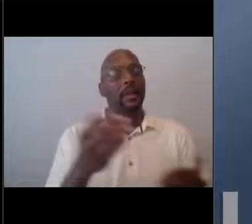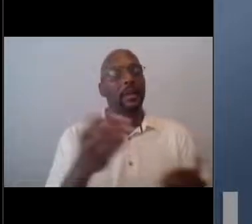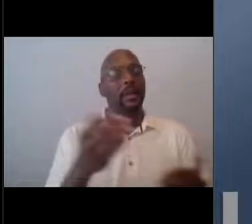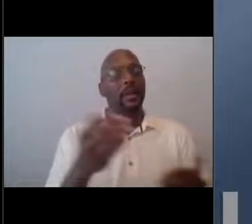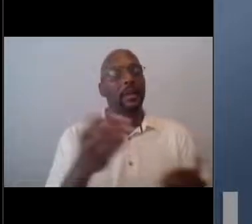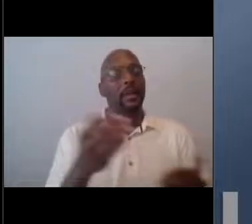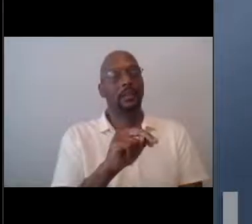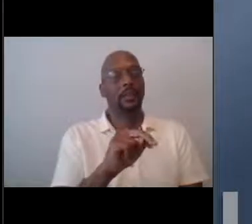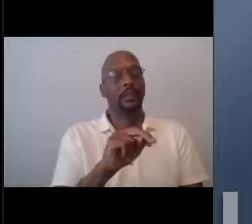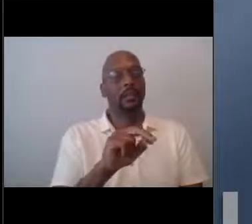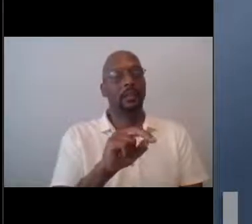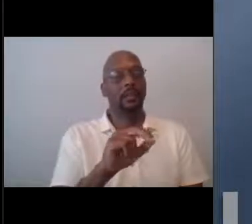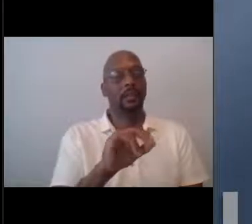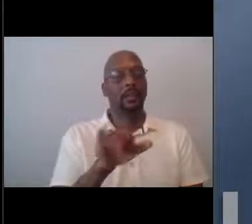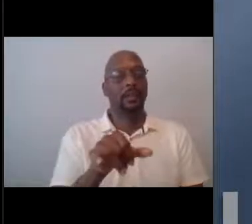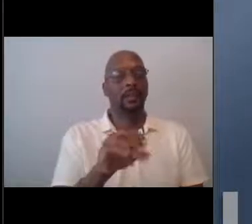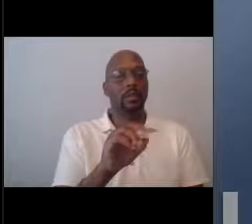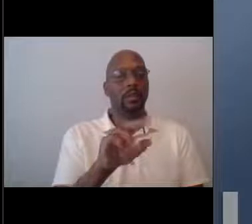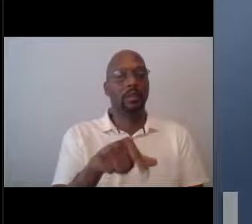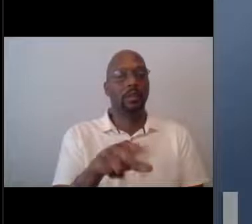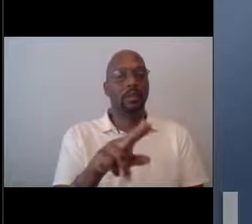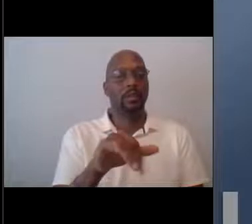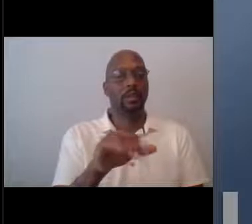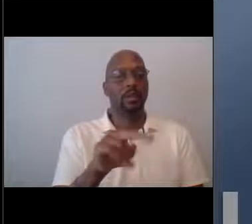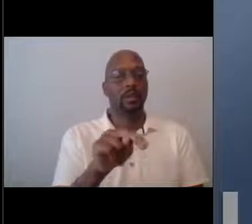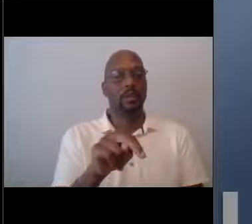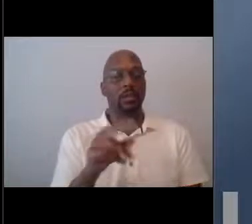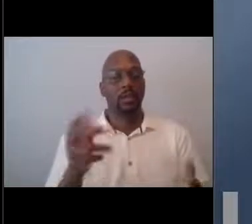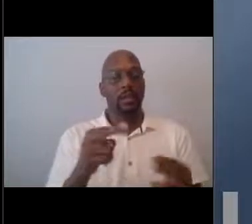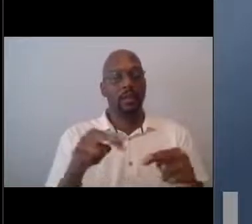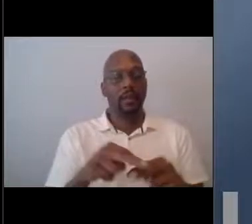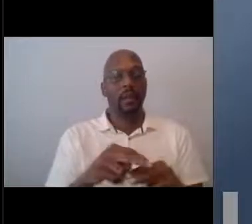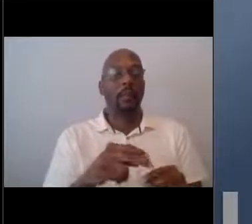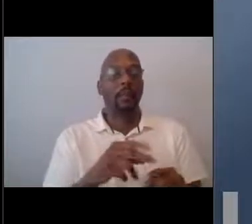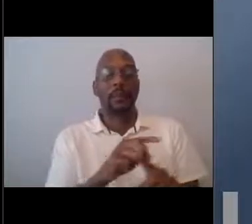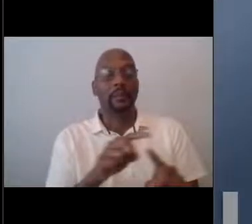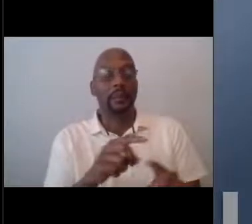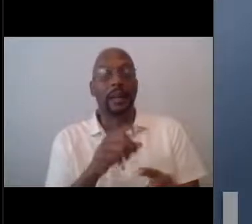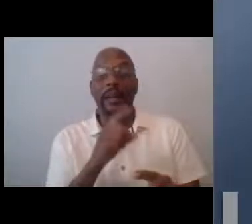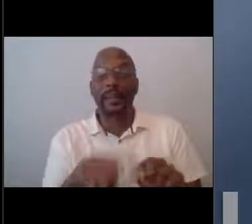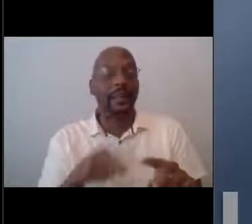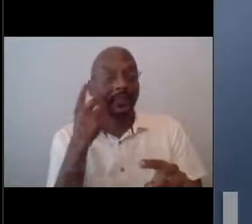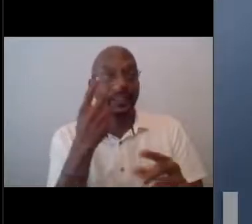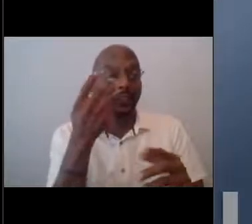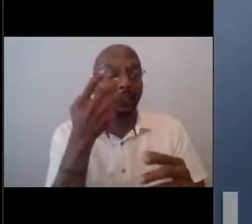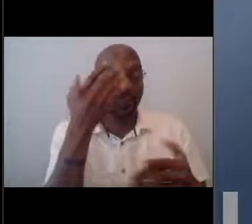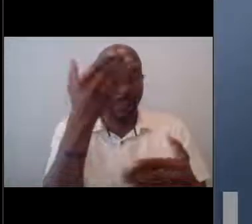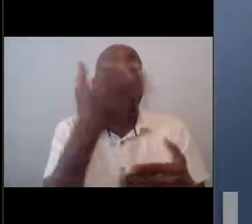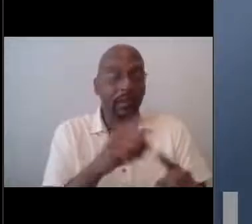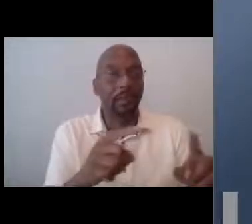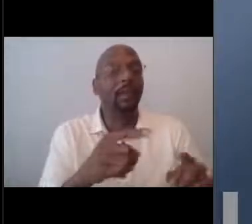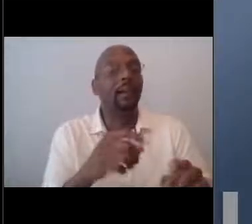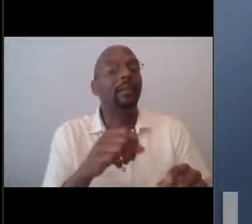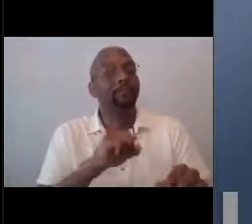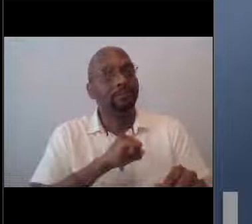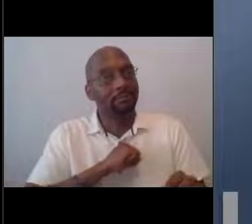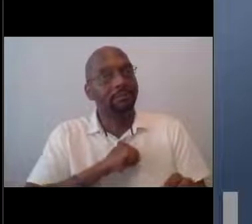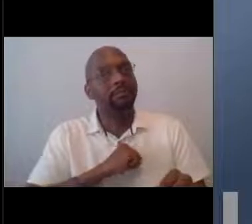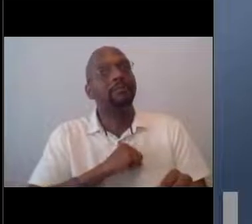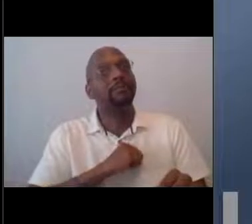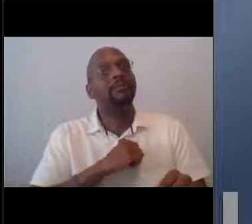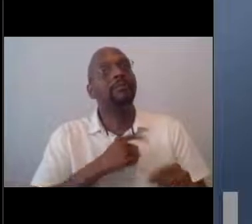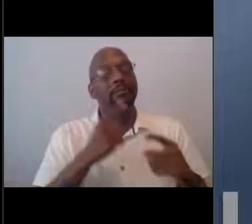seeing all of you in person, but I'm fighting off a cold here, and I just figured it'd be better to join you virtually. We did hold our October